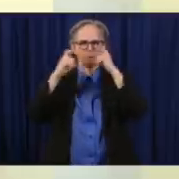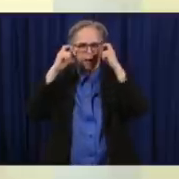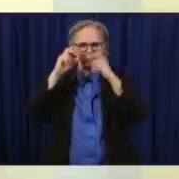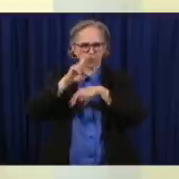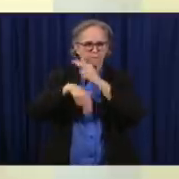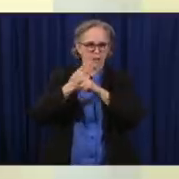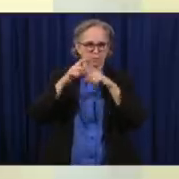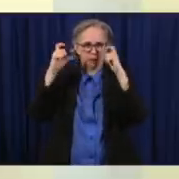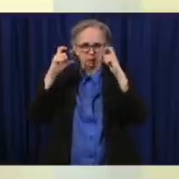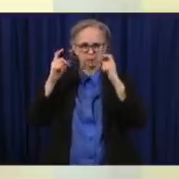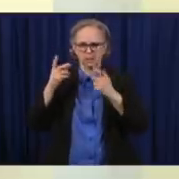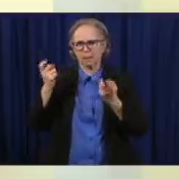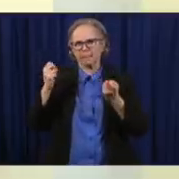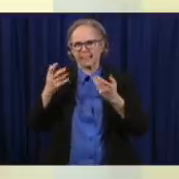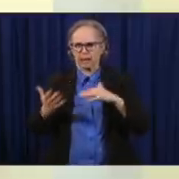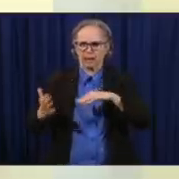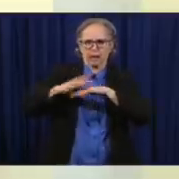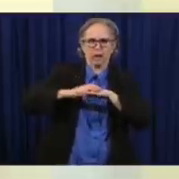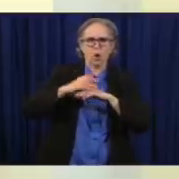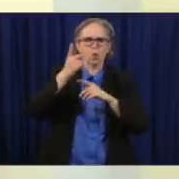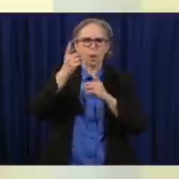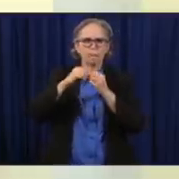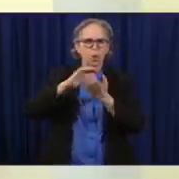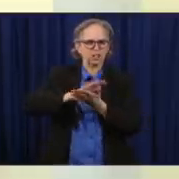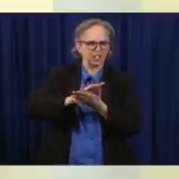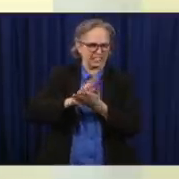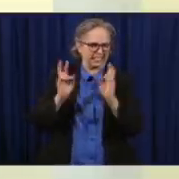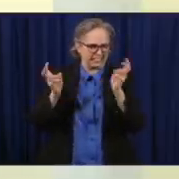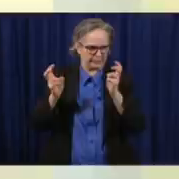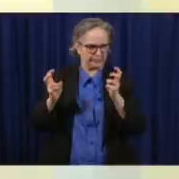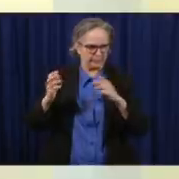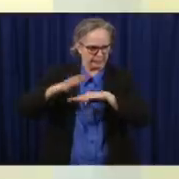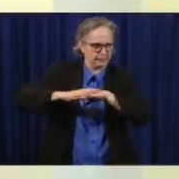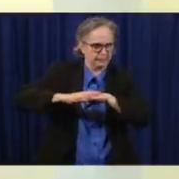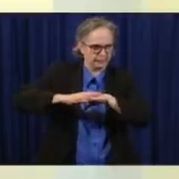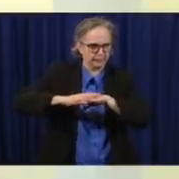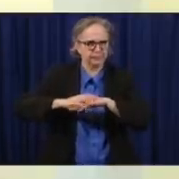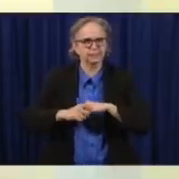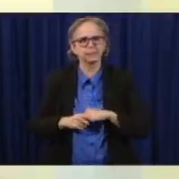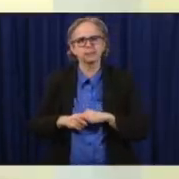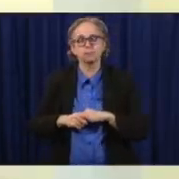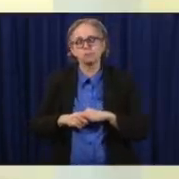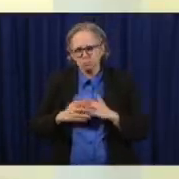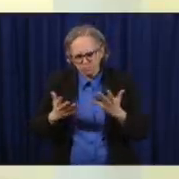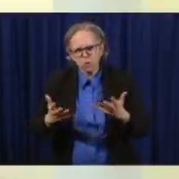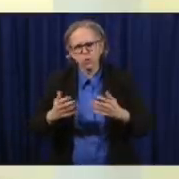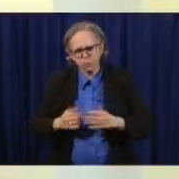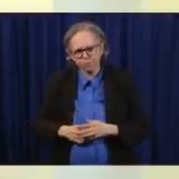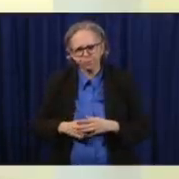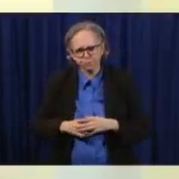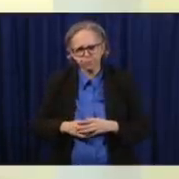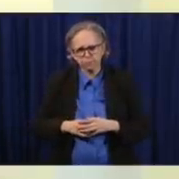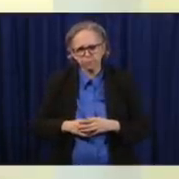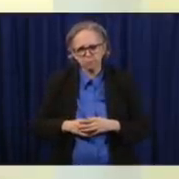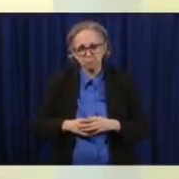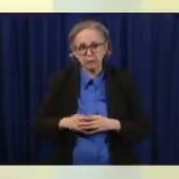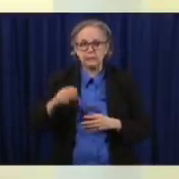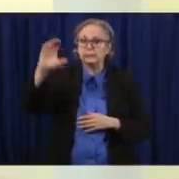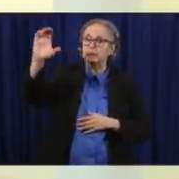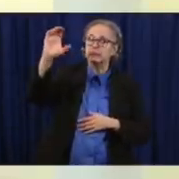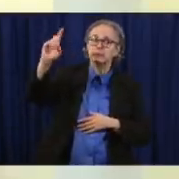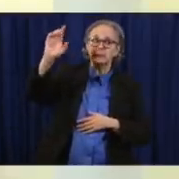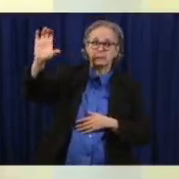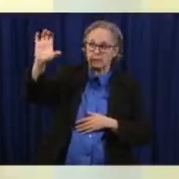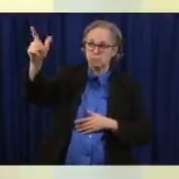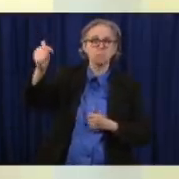effective. Great article in Nature just came out. So there's evidence. The CDC is recommending it. They're not